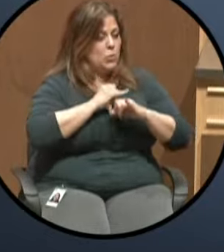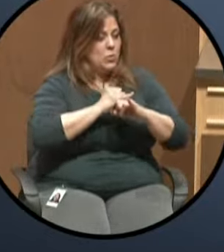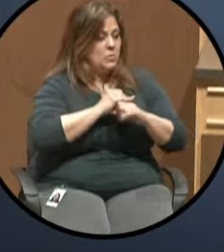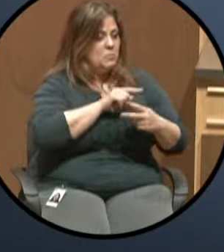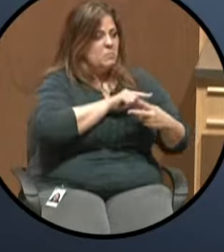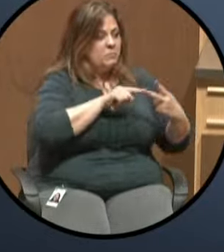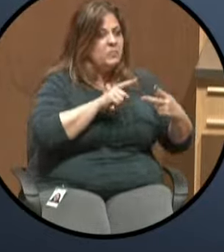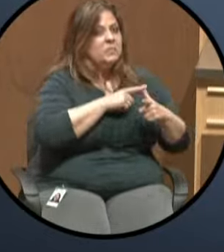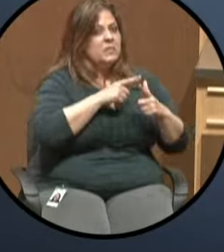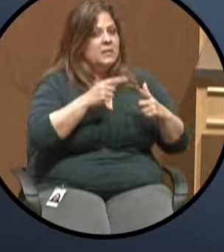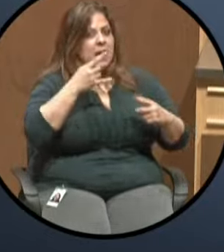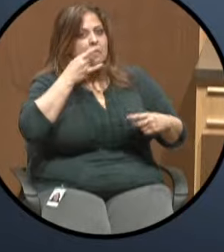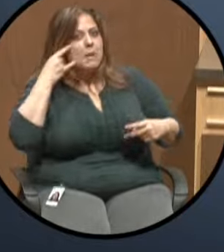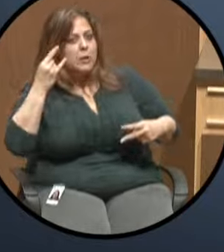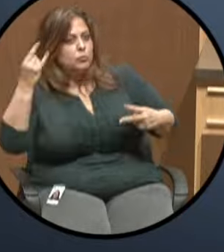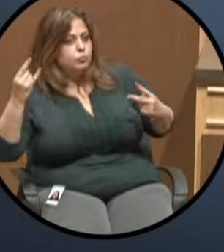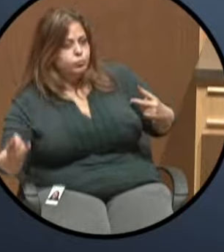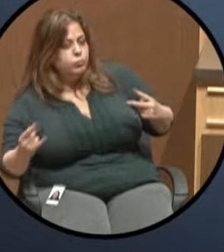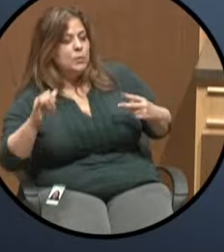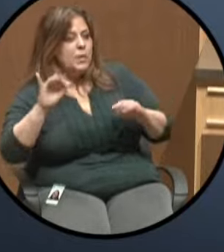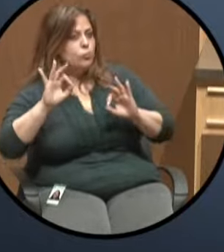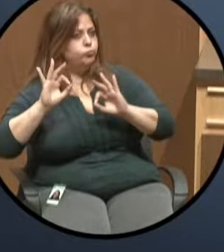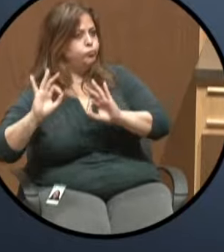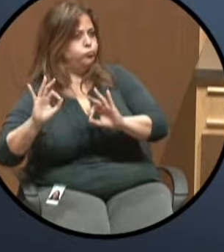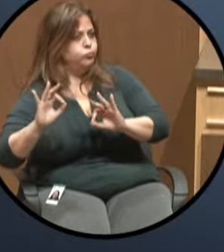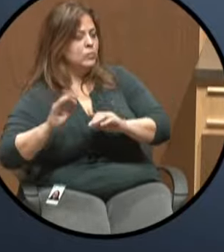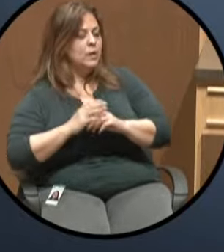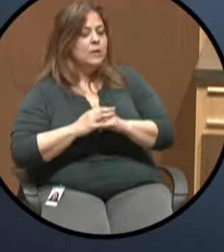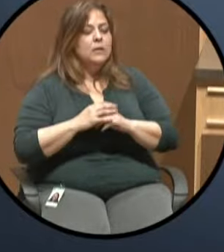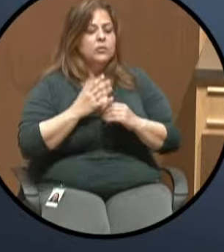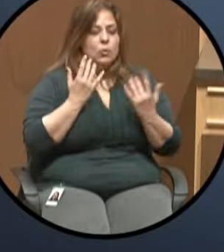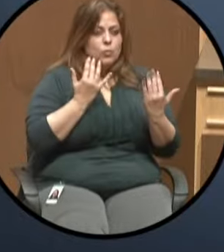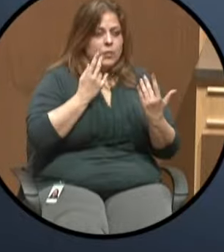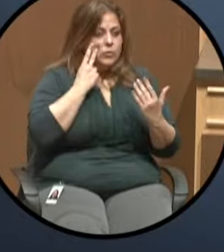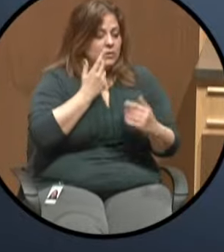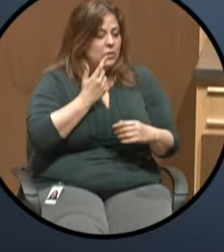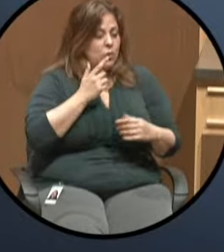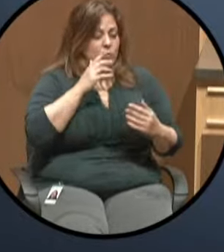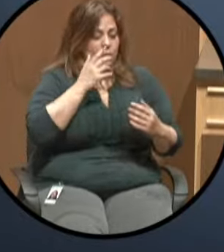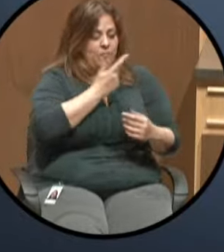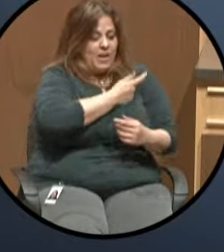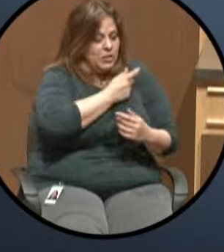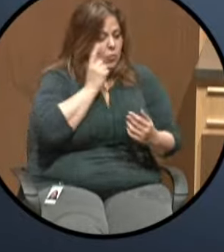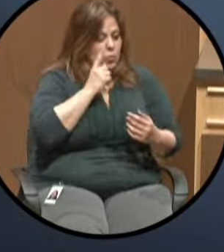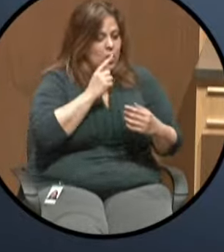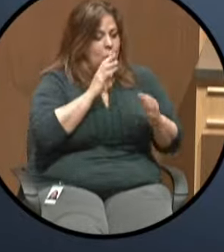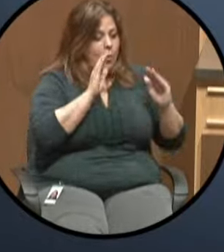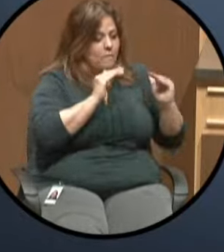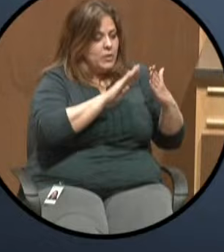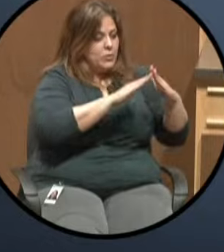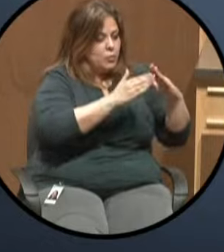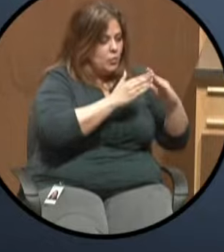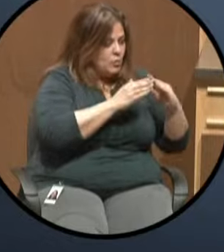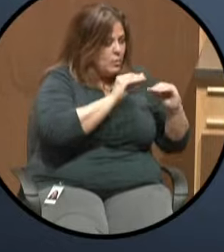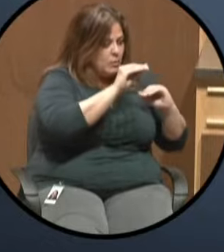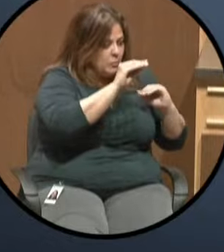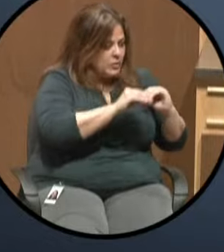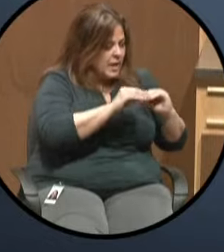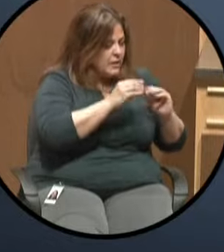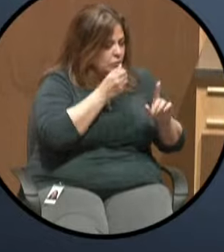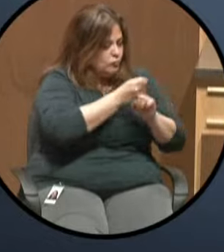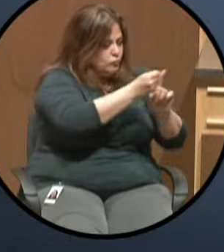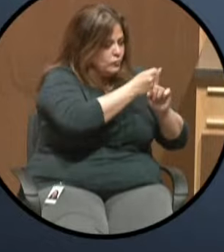will not be necessary because the rate of COVID in the community will decrease to a level that will make it safe